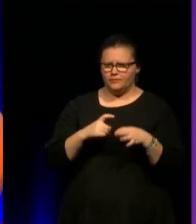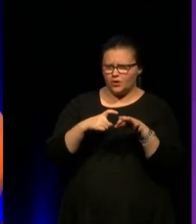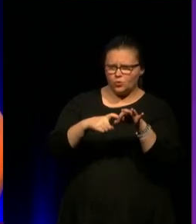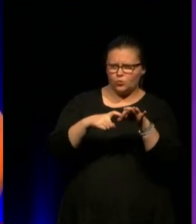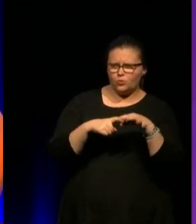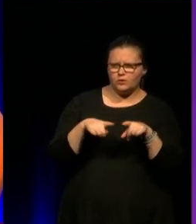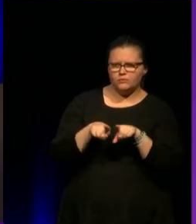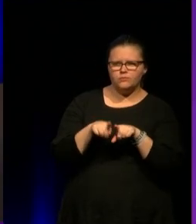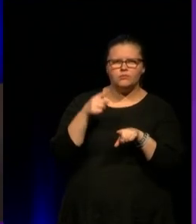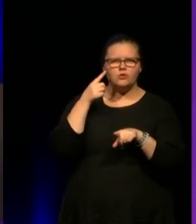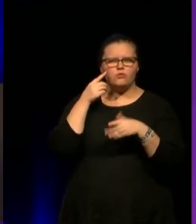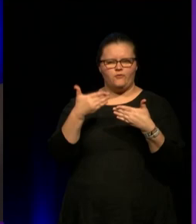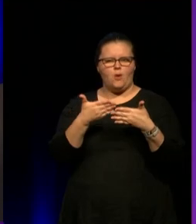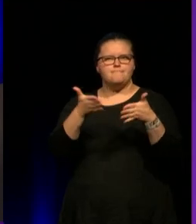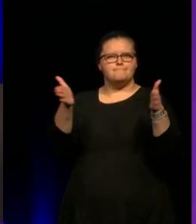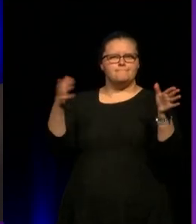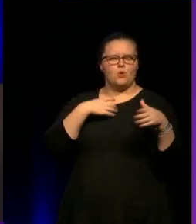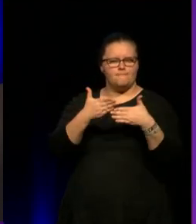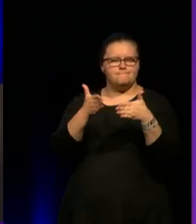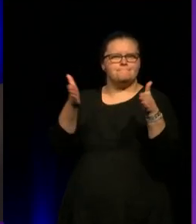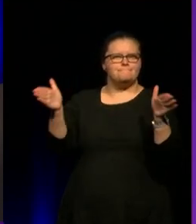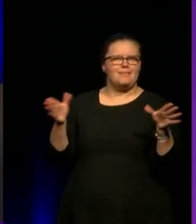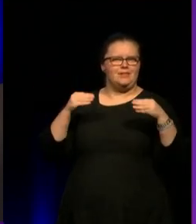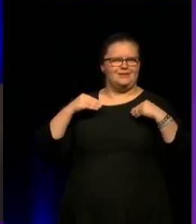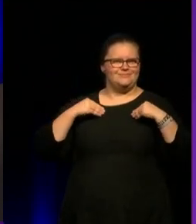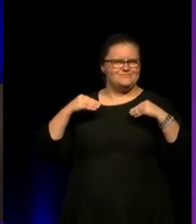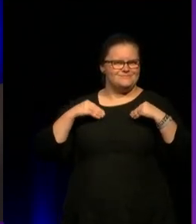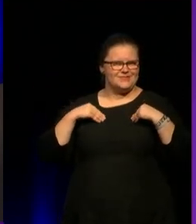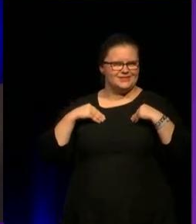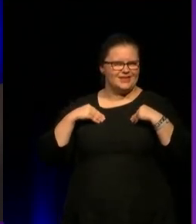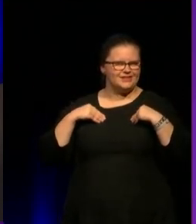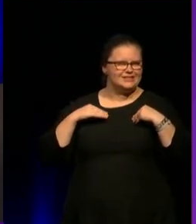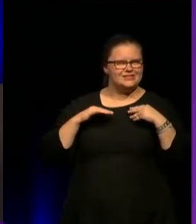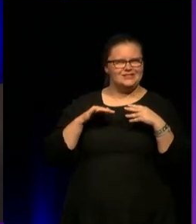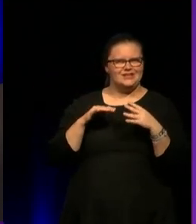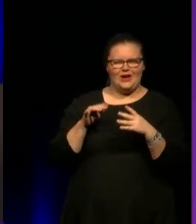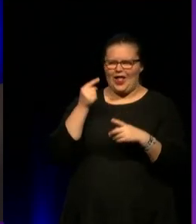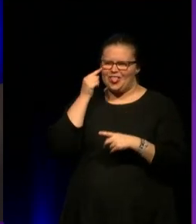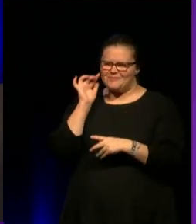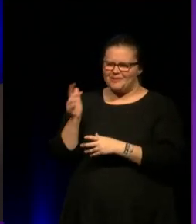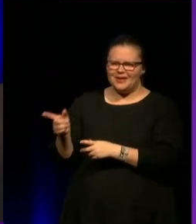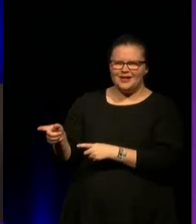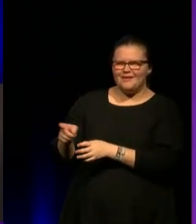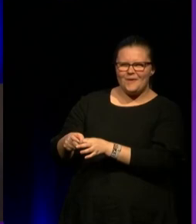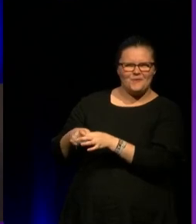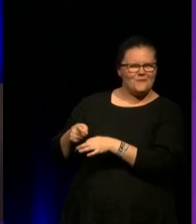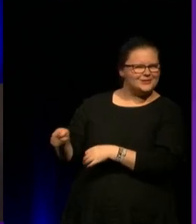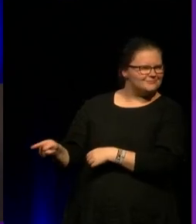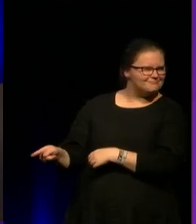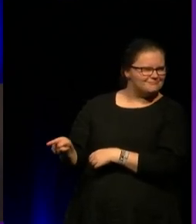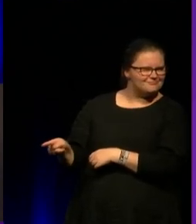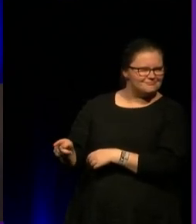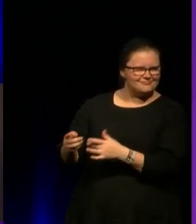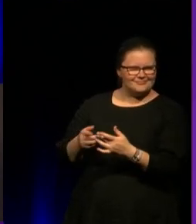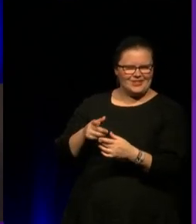about going public for bigger funding? Yeah, I'm not sure if that question came from someone from Morgan's. Or in the I'm sure